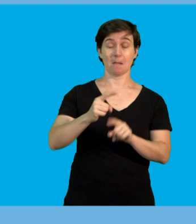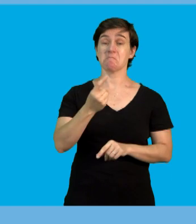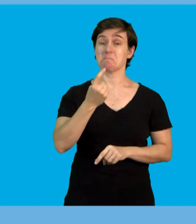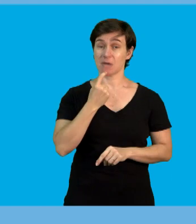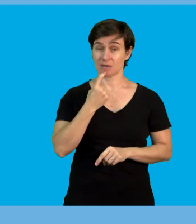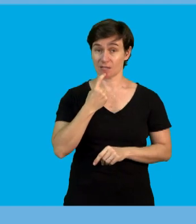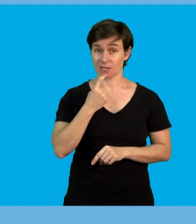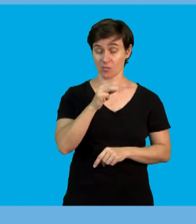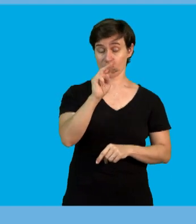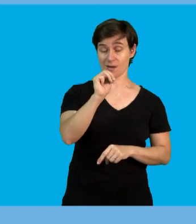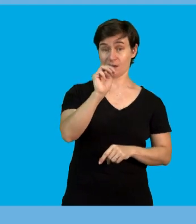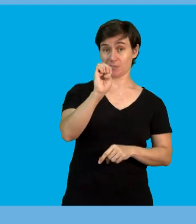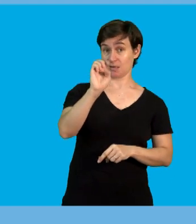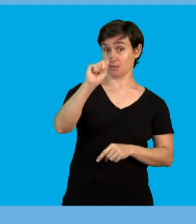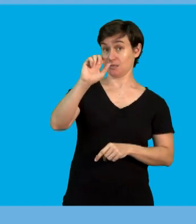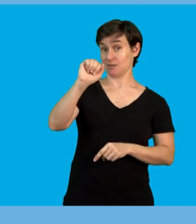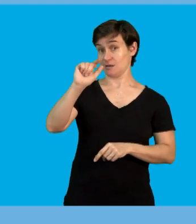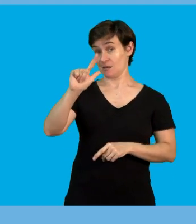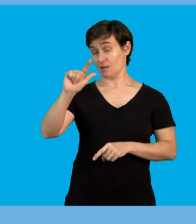plus a metal oxide.